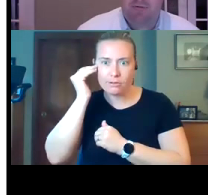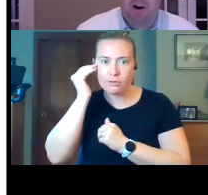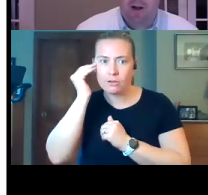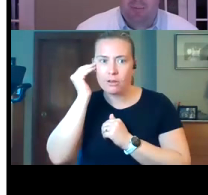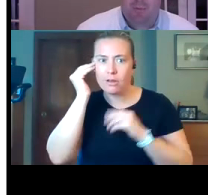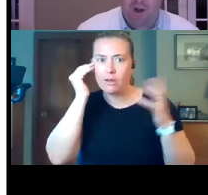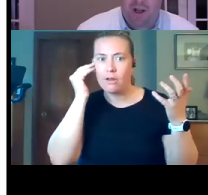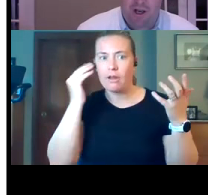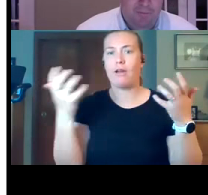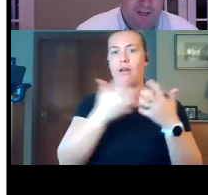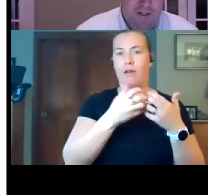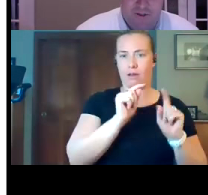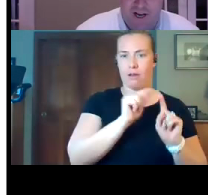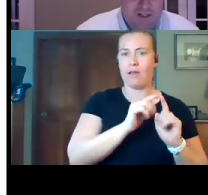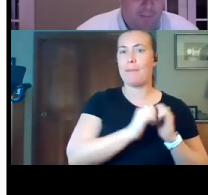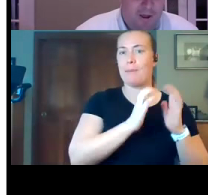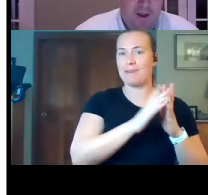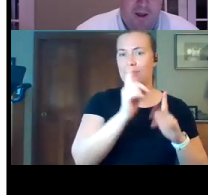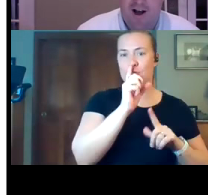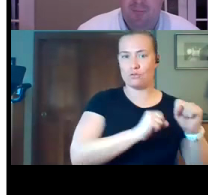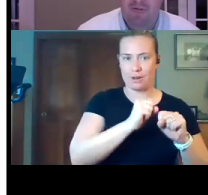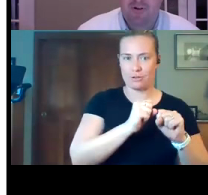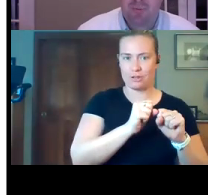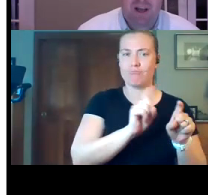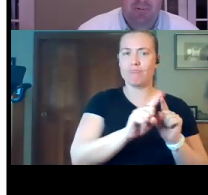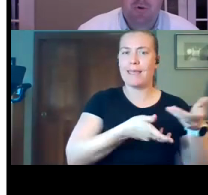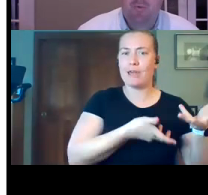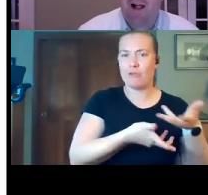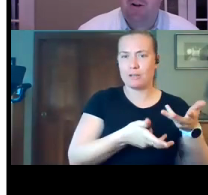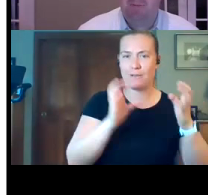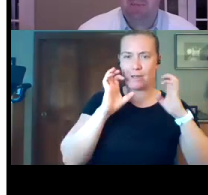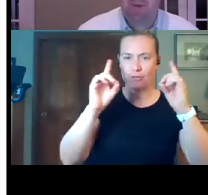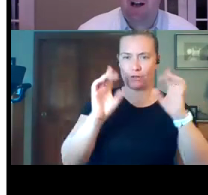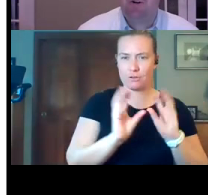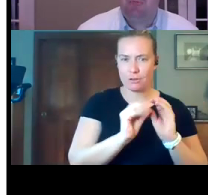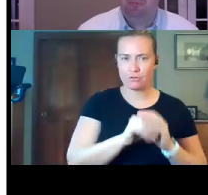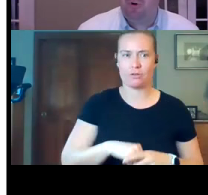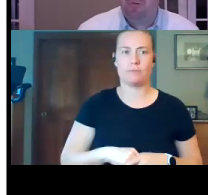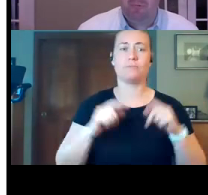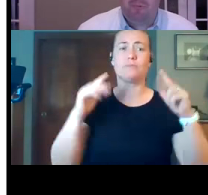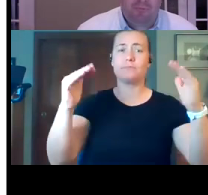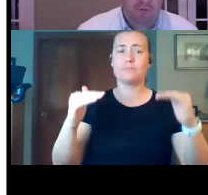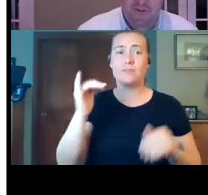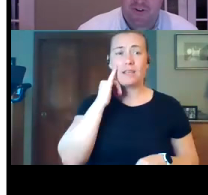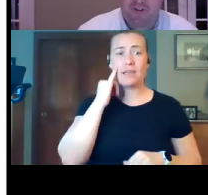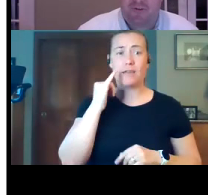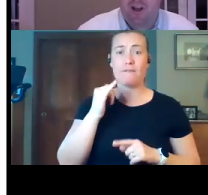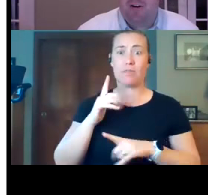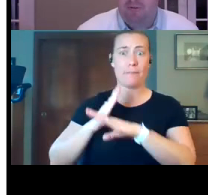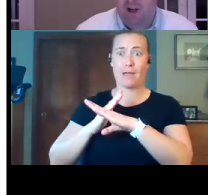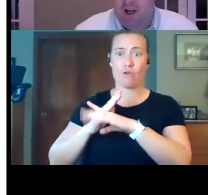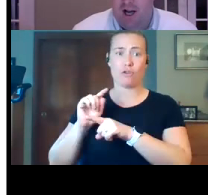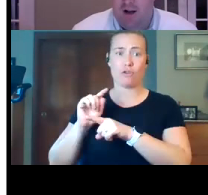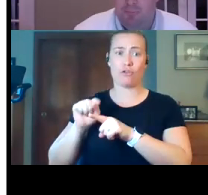is a very appropriate implementation strategy. If there's a perception reality mismatch, so for instance,